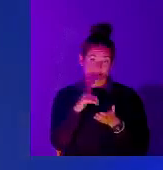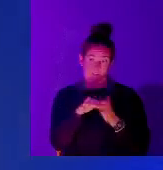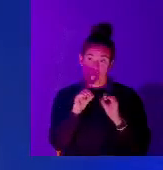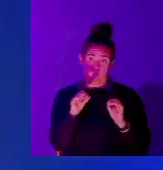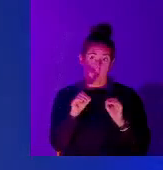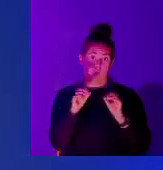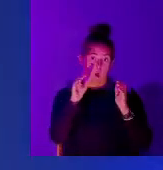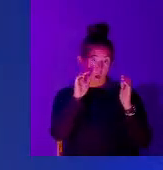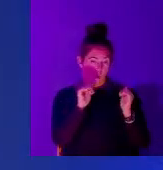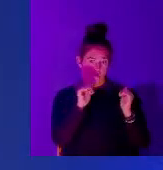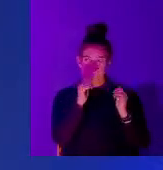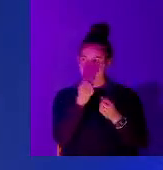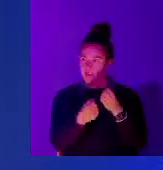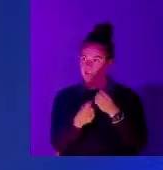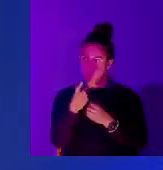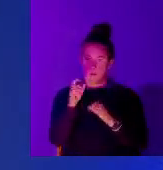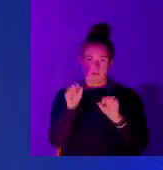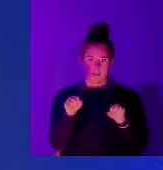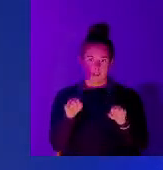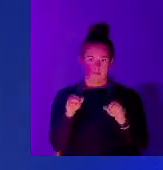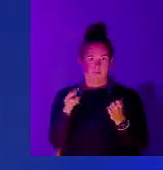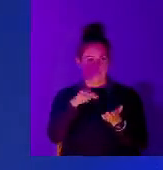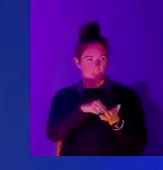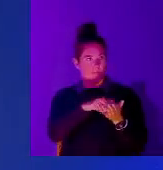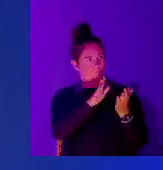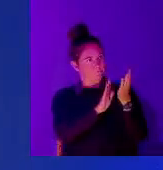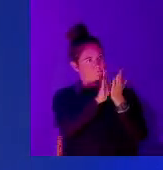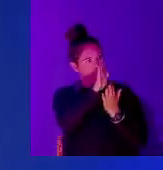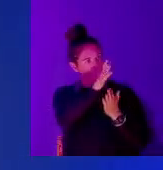stand before God in the judgment.